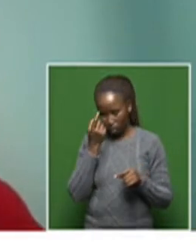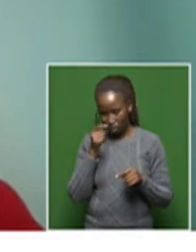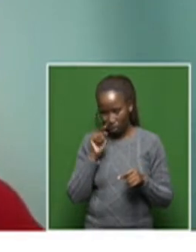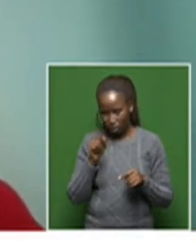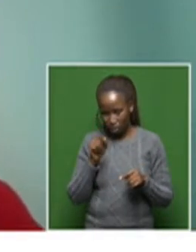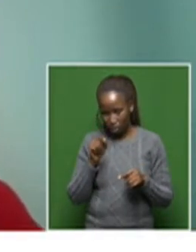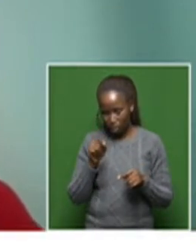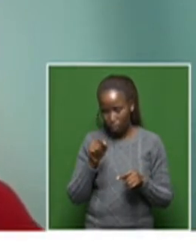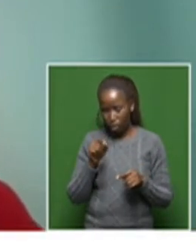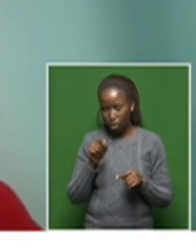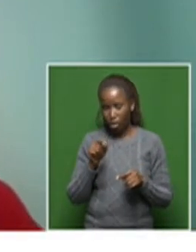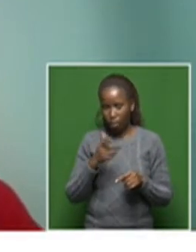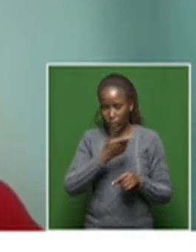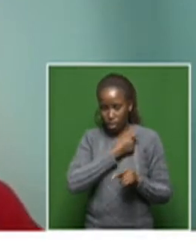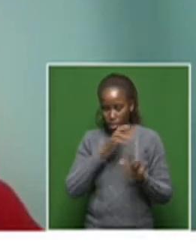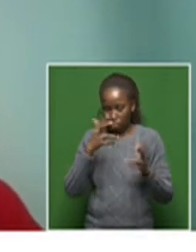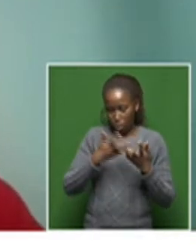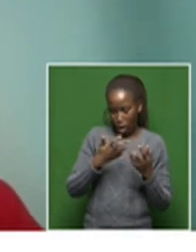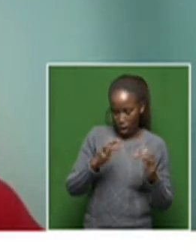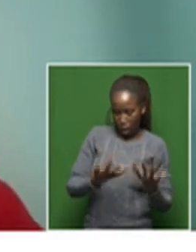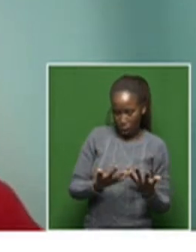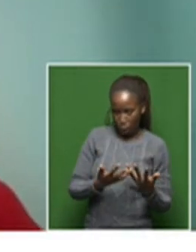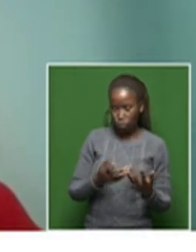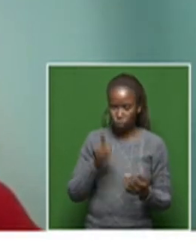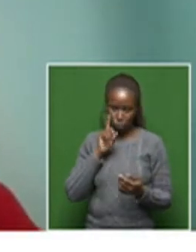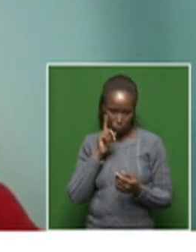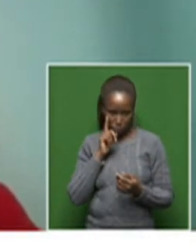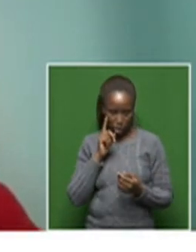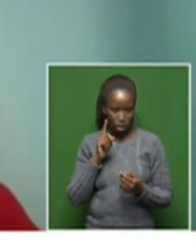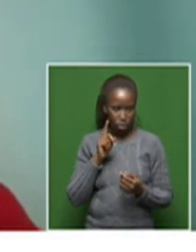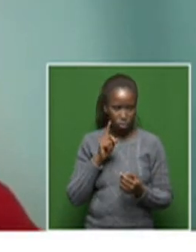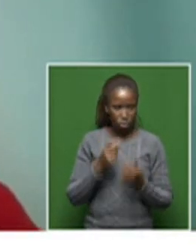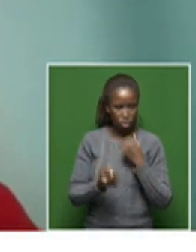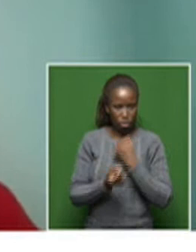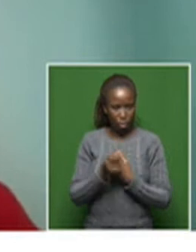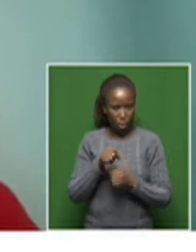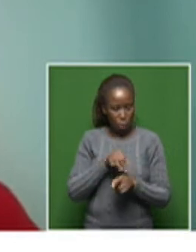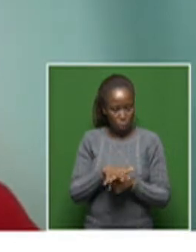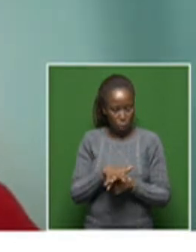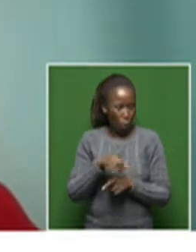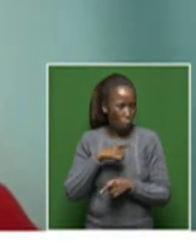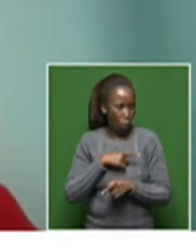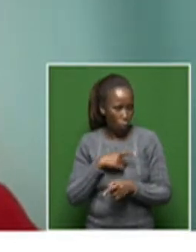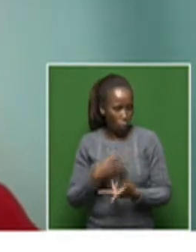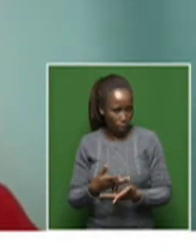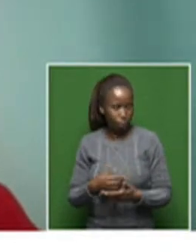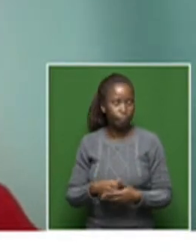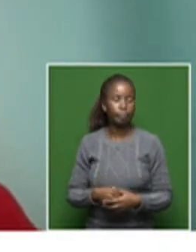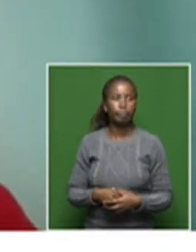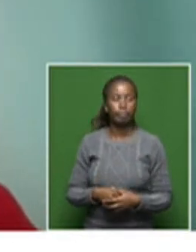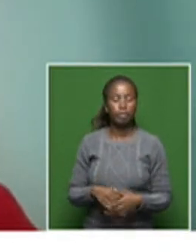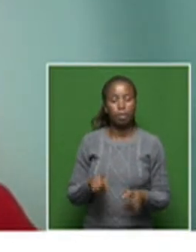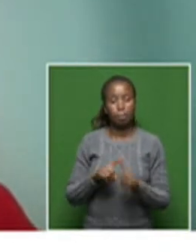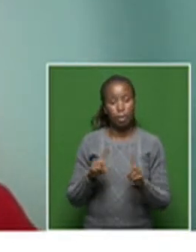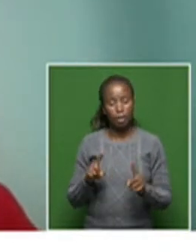of the vaccination to the immune response to see whether what was the cause of the breakthrough infection. But as we try and